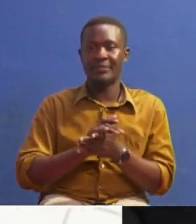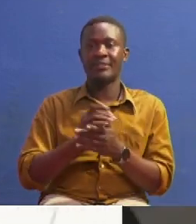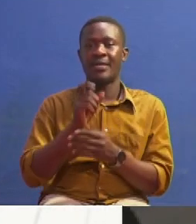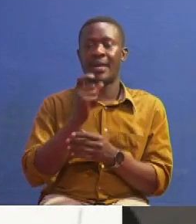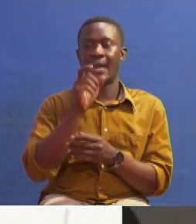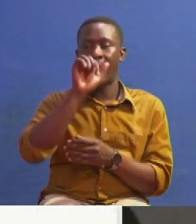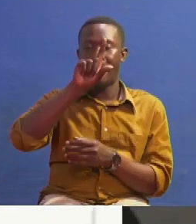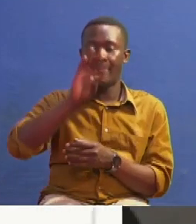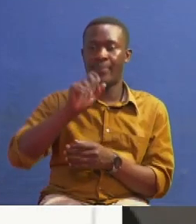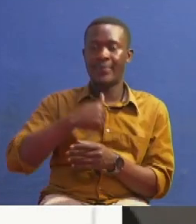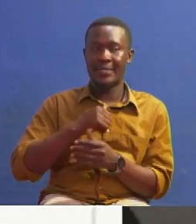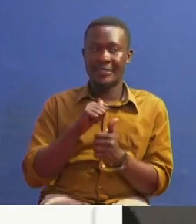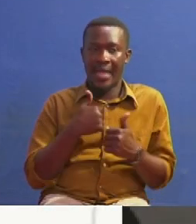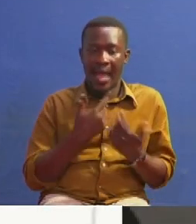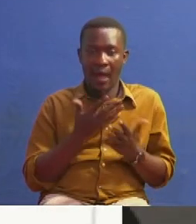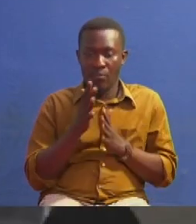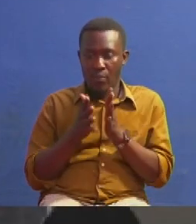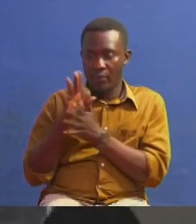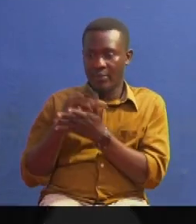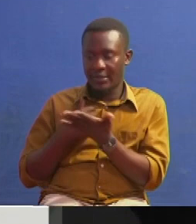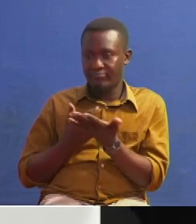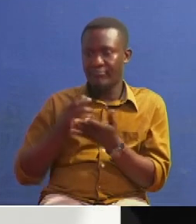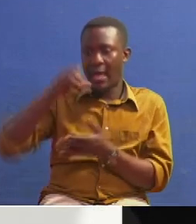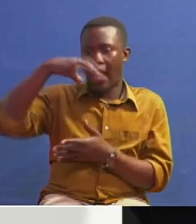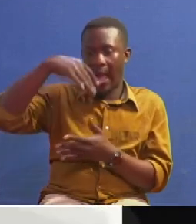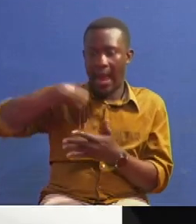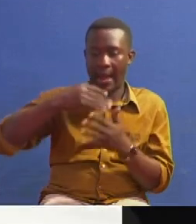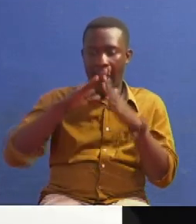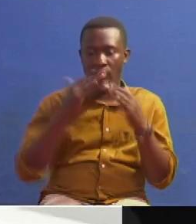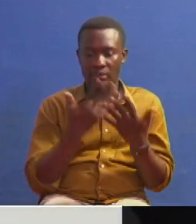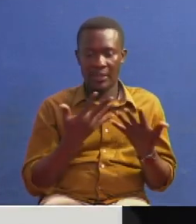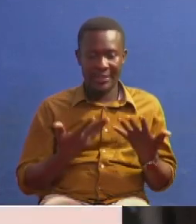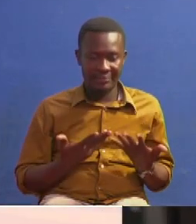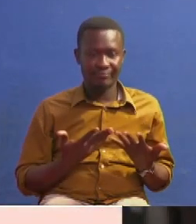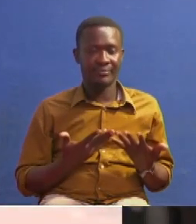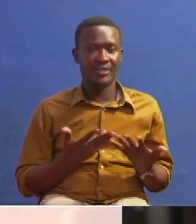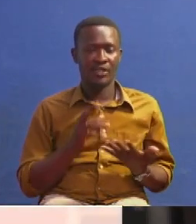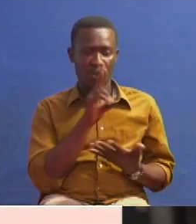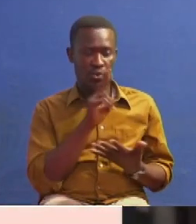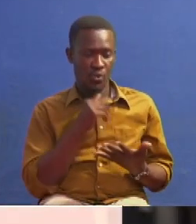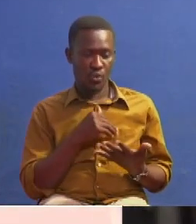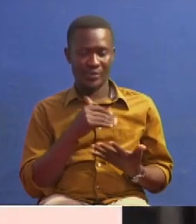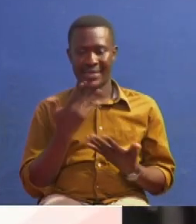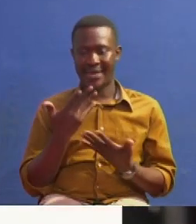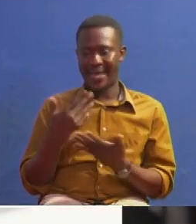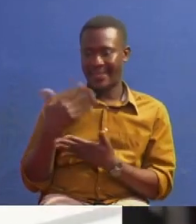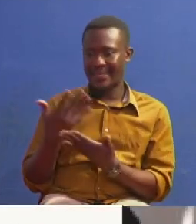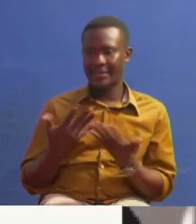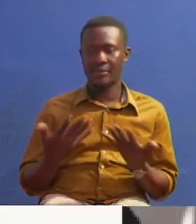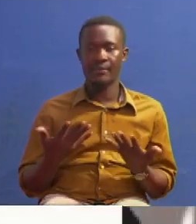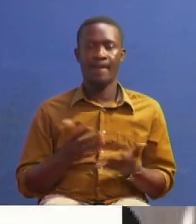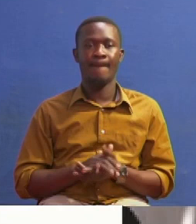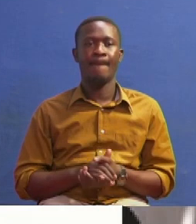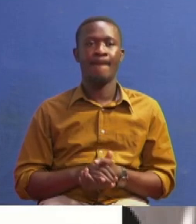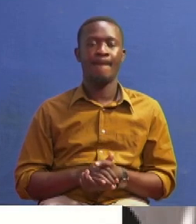laboratory it's where he repairs electronics and household appliances using scrap from other gadgets